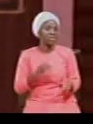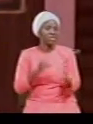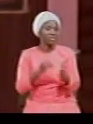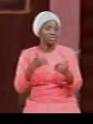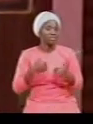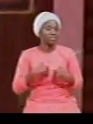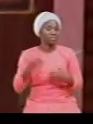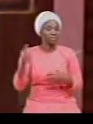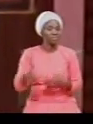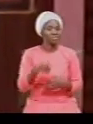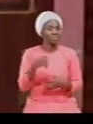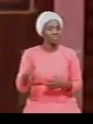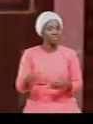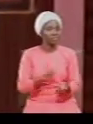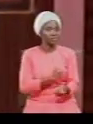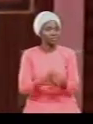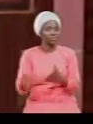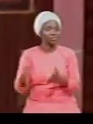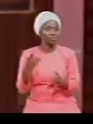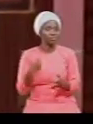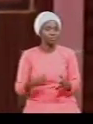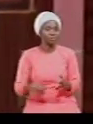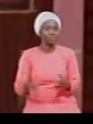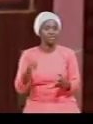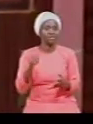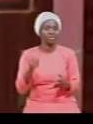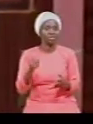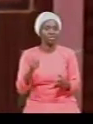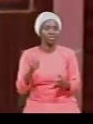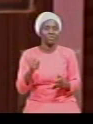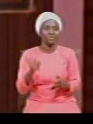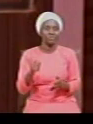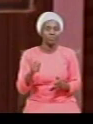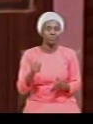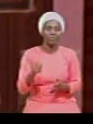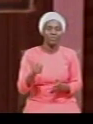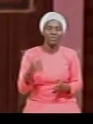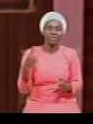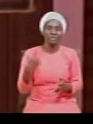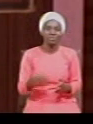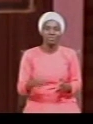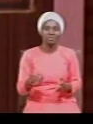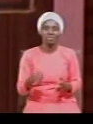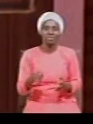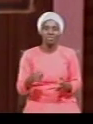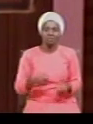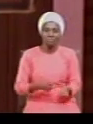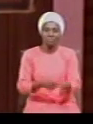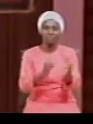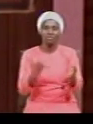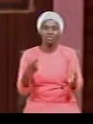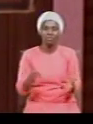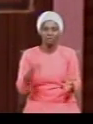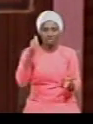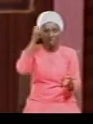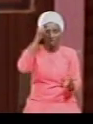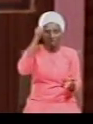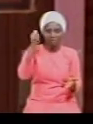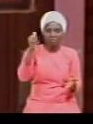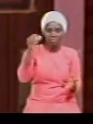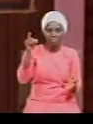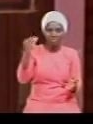has cancelled the peculiarity of fallen Adam. And it has brought in